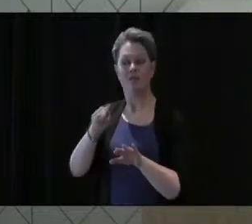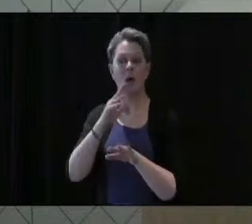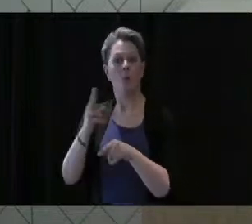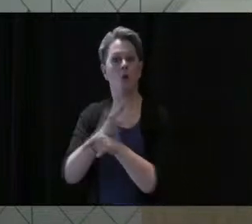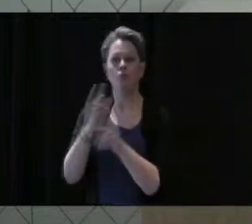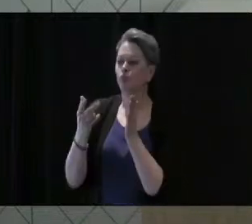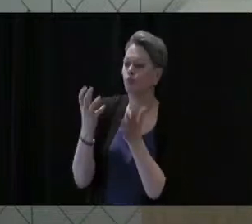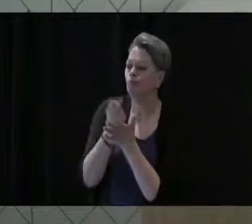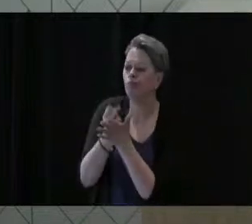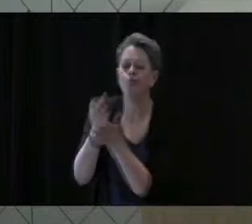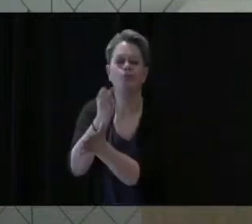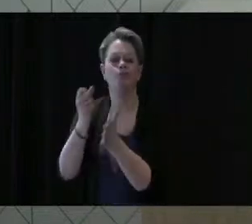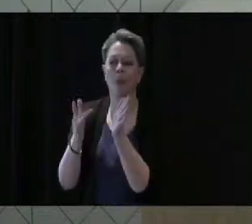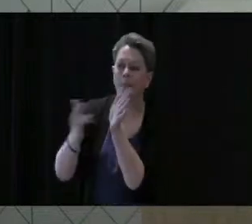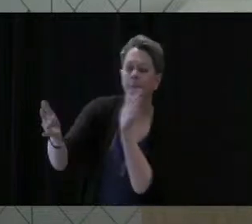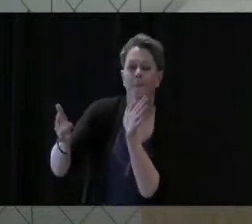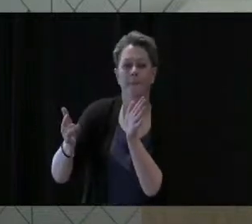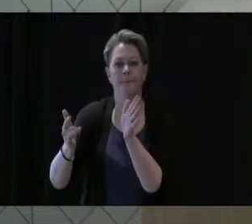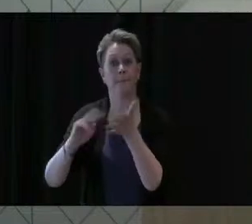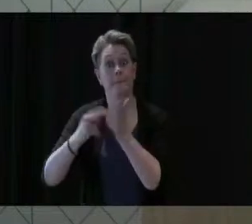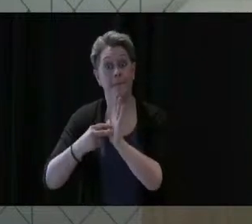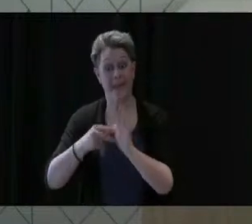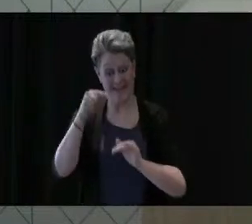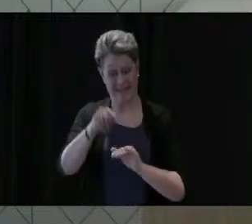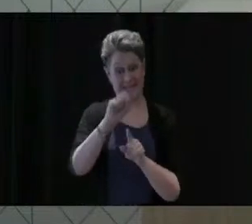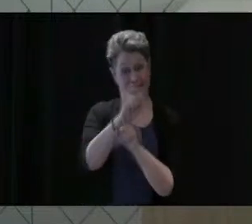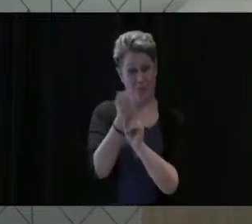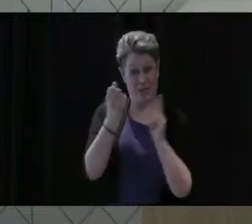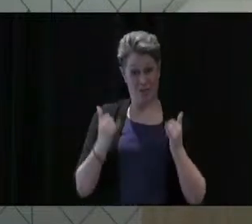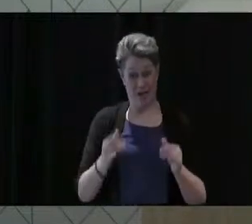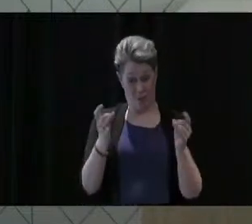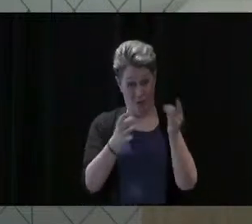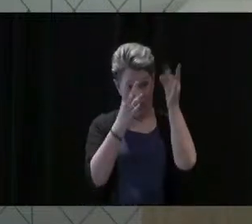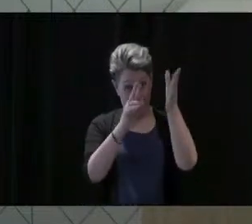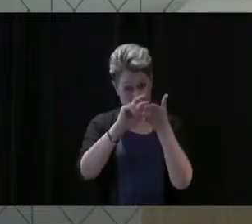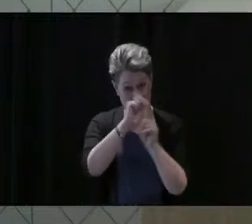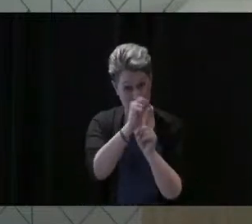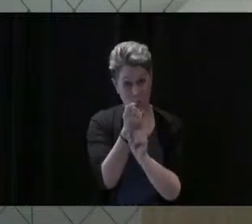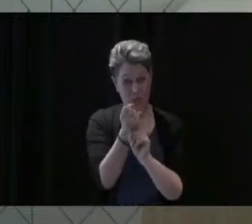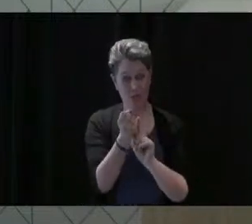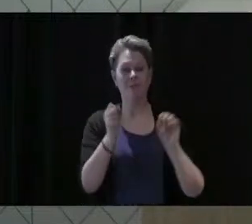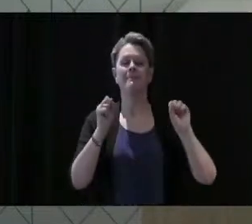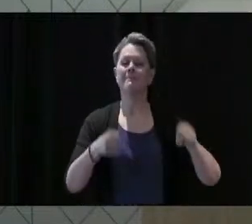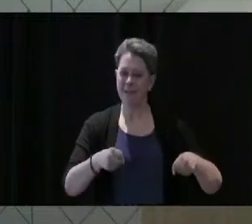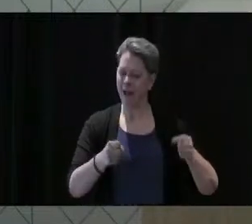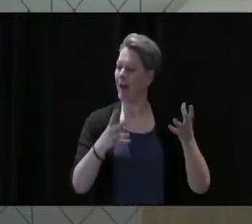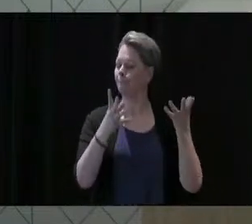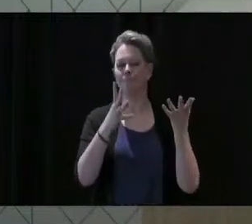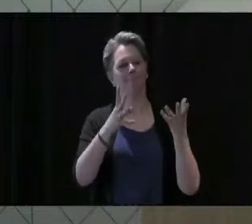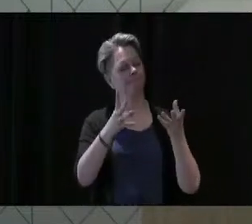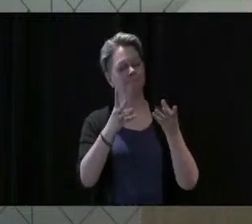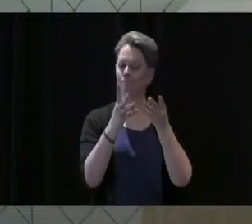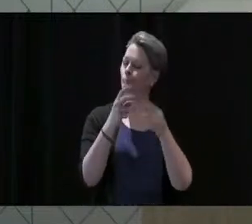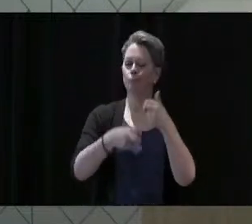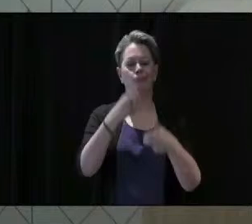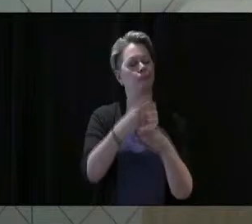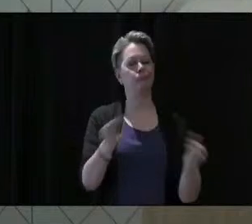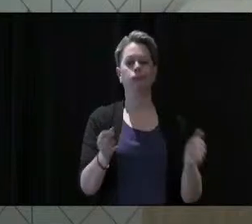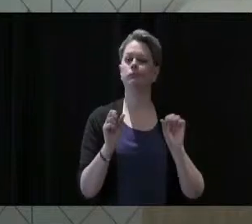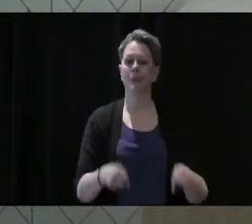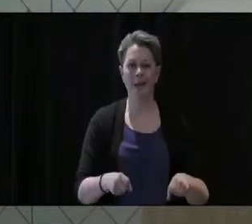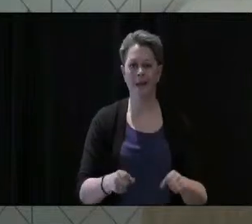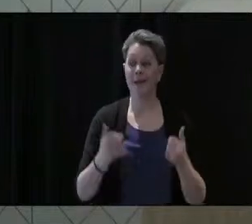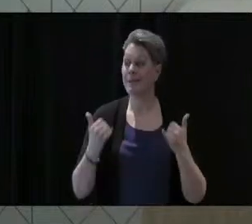can get out of this perilous situation. This is not the time for ideological